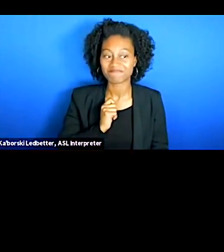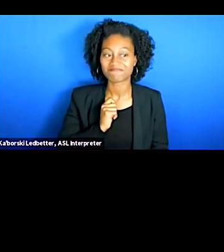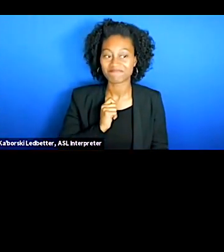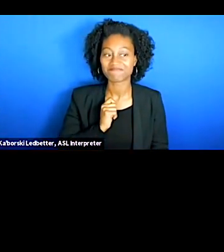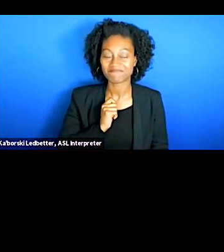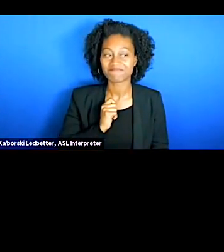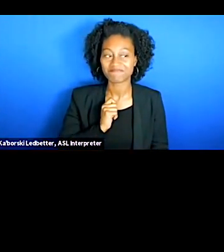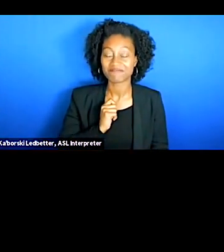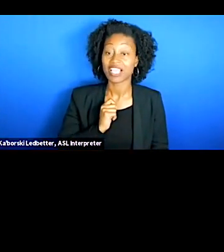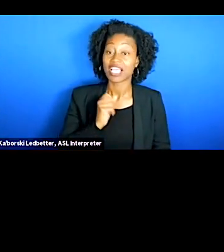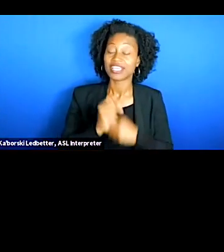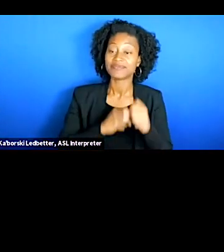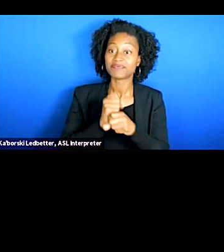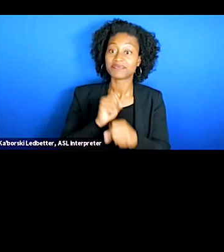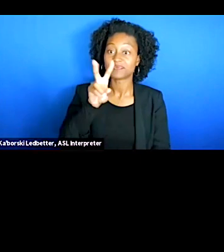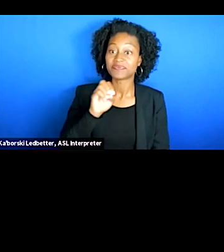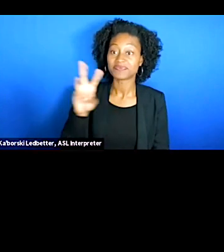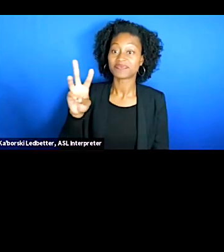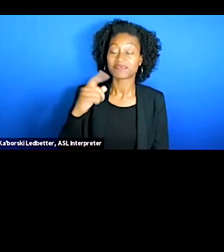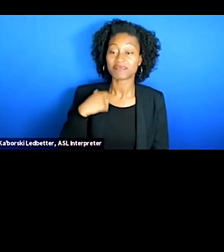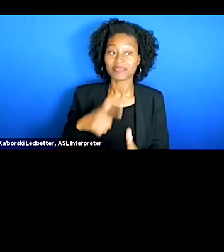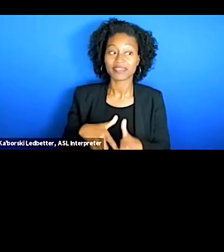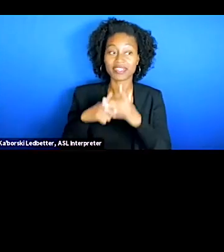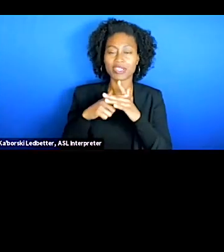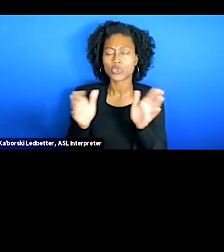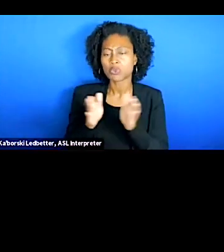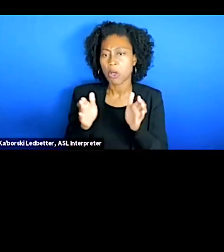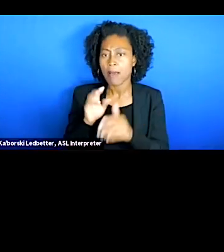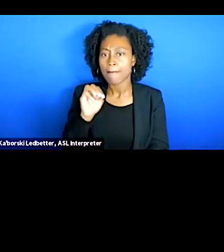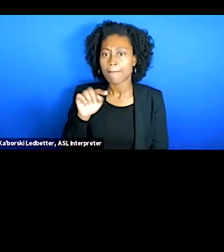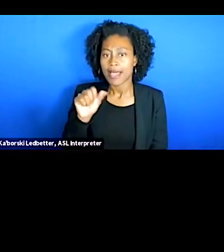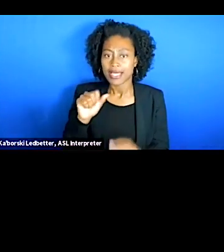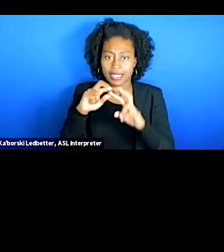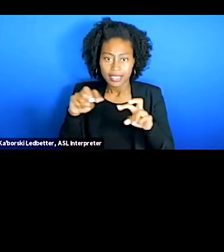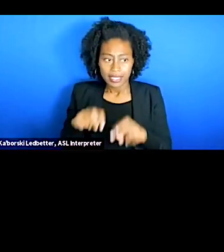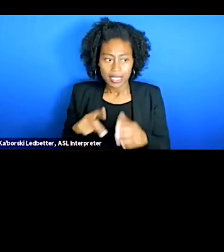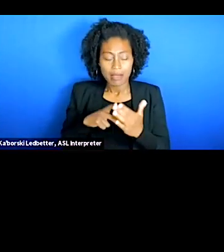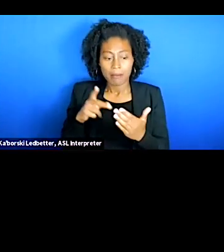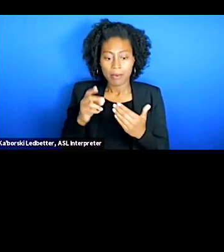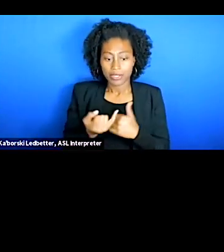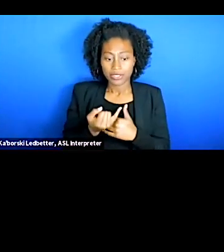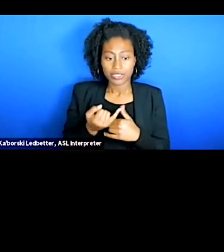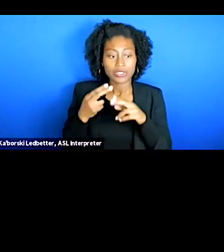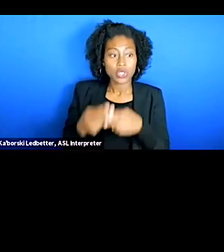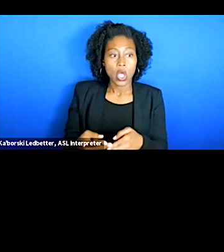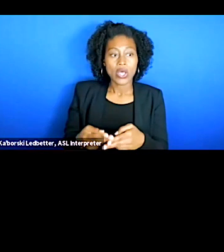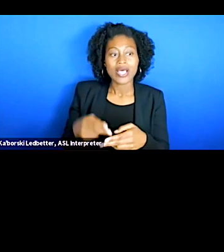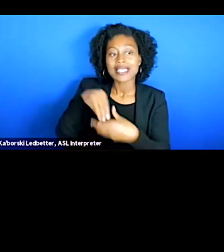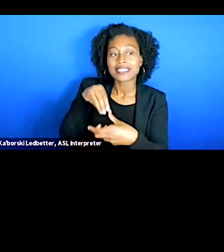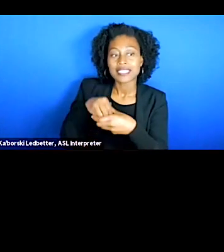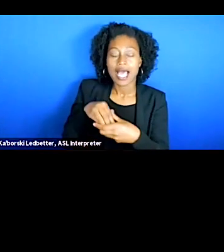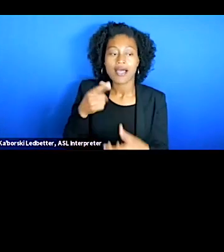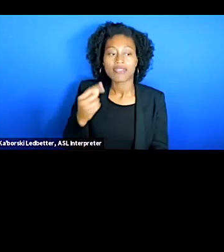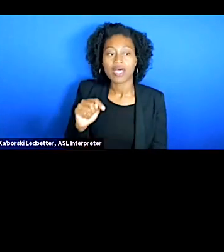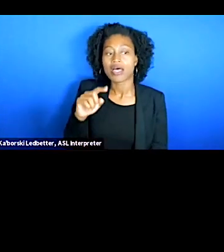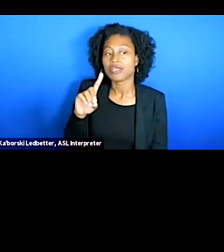In 2006, I began a small metasynthesis project called Inside the Double Bind. This slide and the next